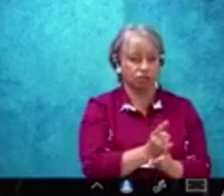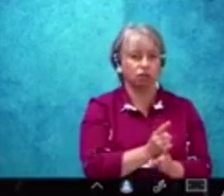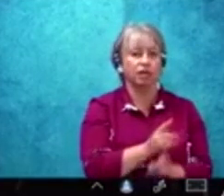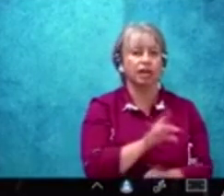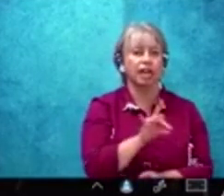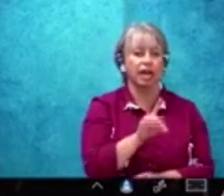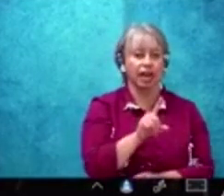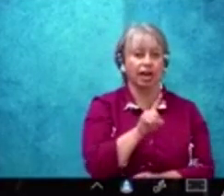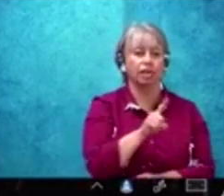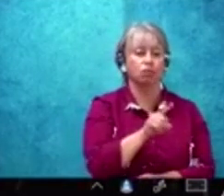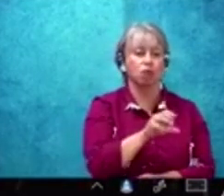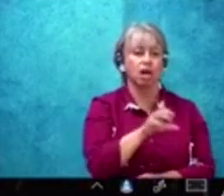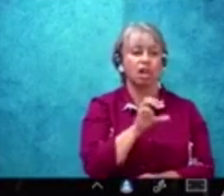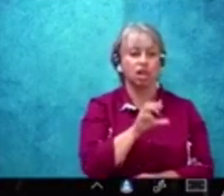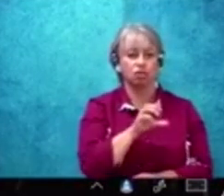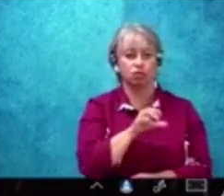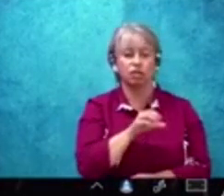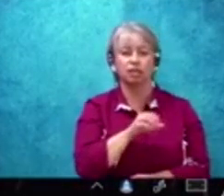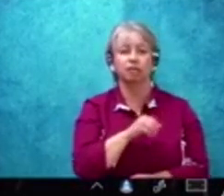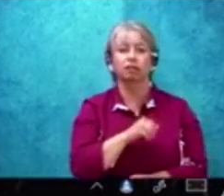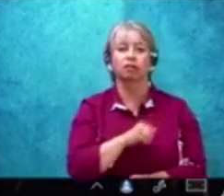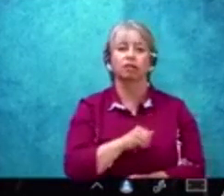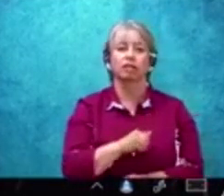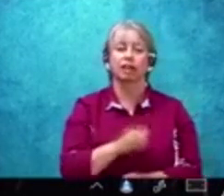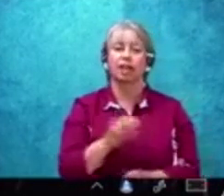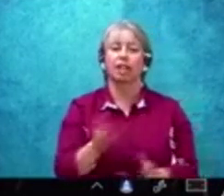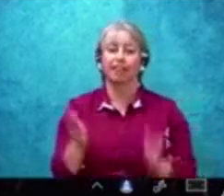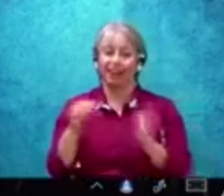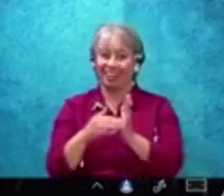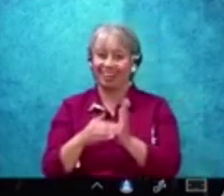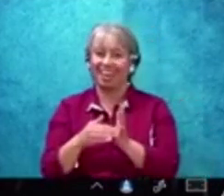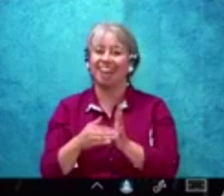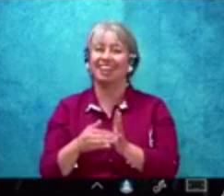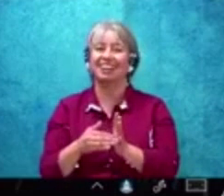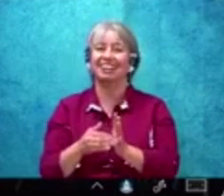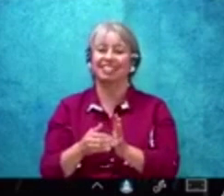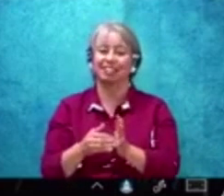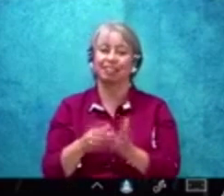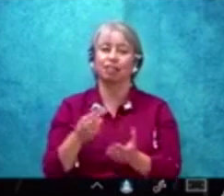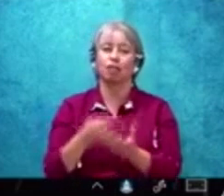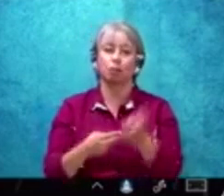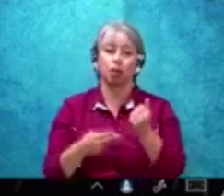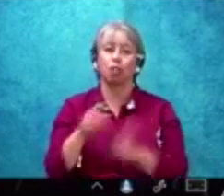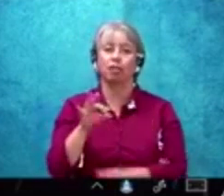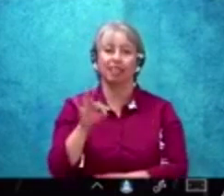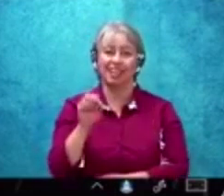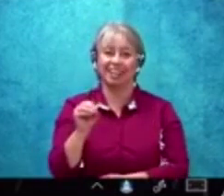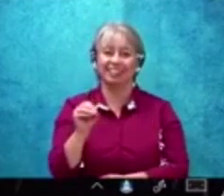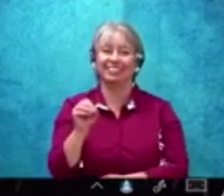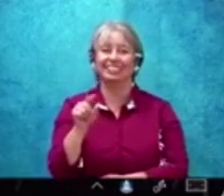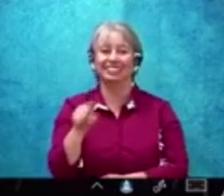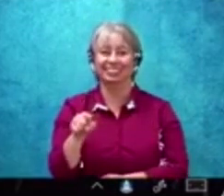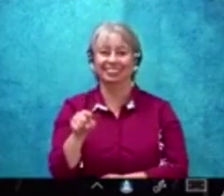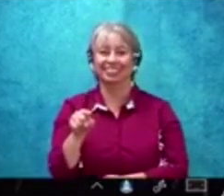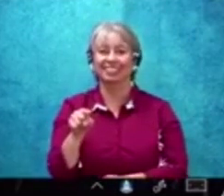8,100, and the good news is we get to do that again since they're both 90.